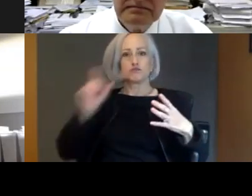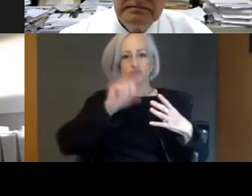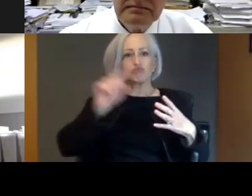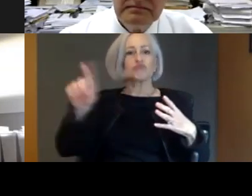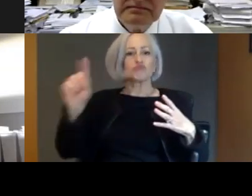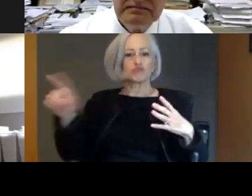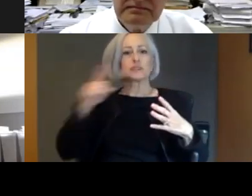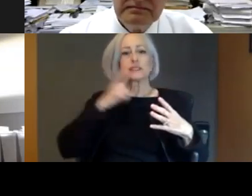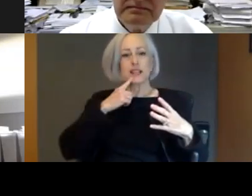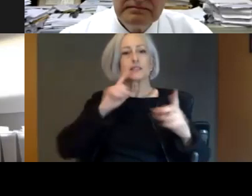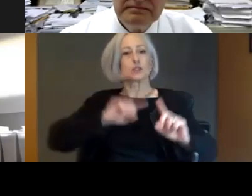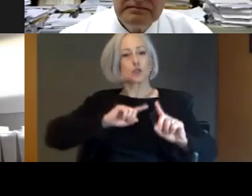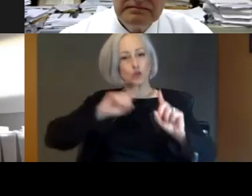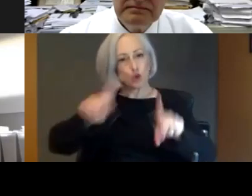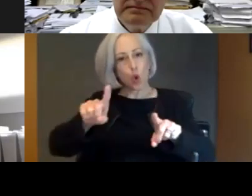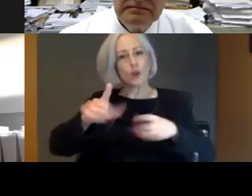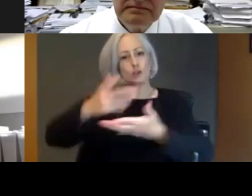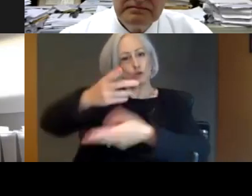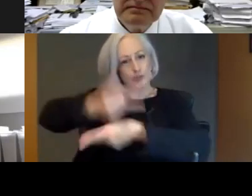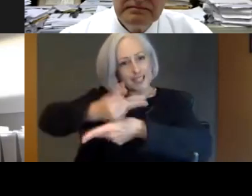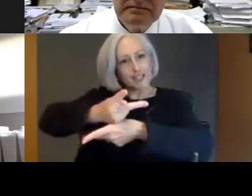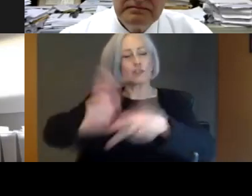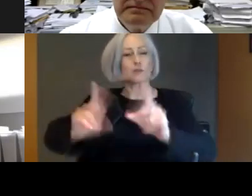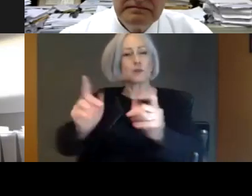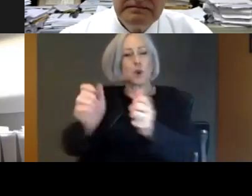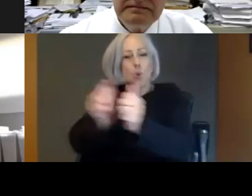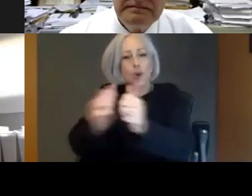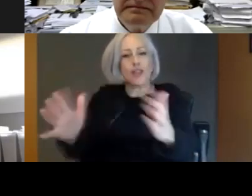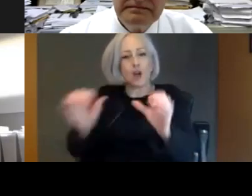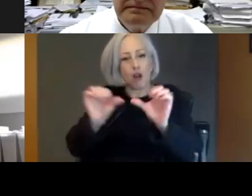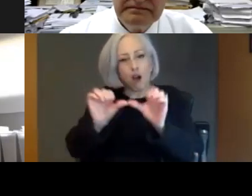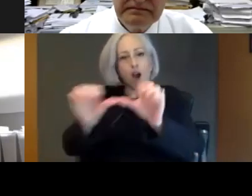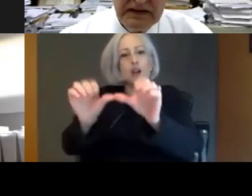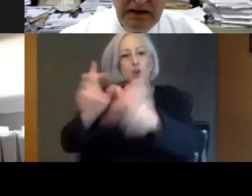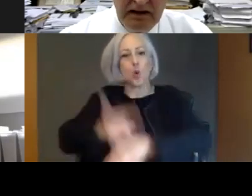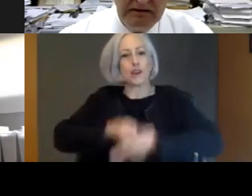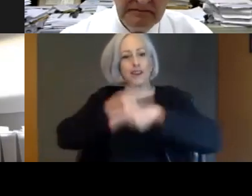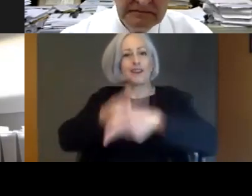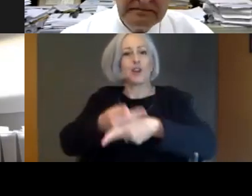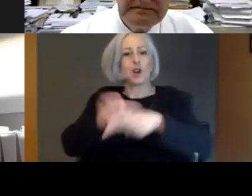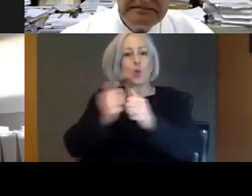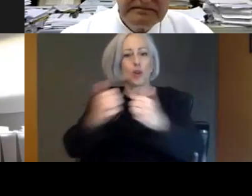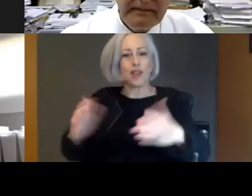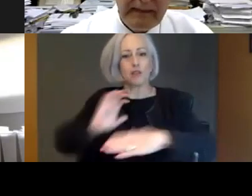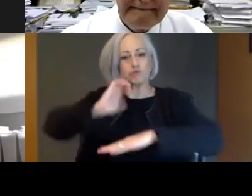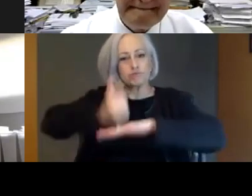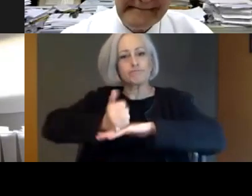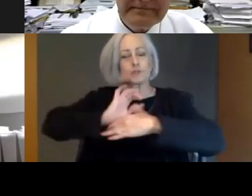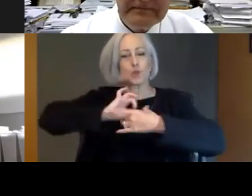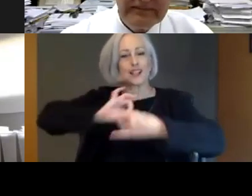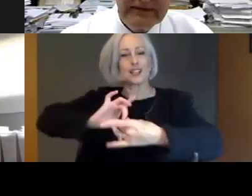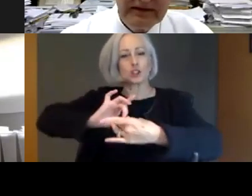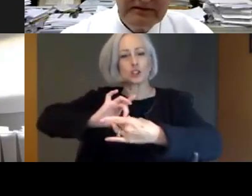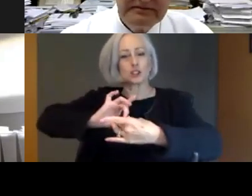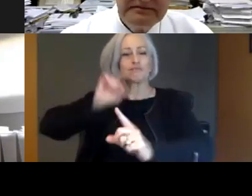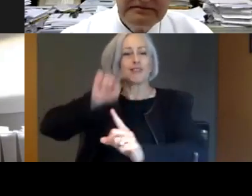patients without relationships and without ongoing care actually can cause more harm than good. So the types of relationships that